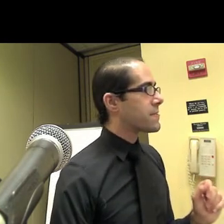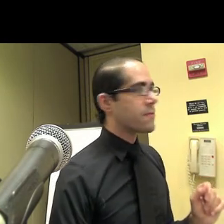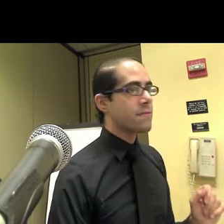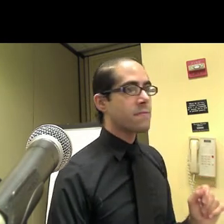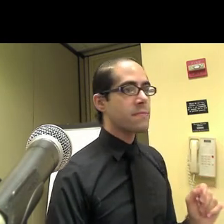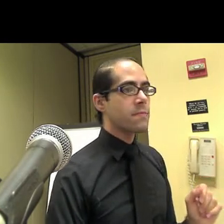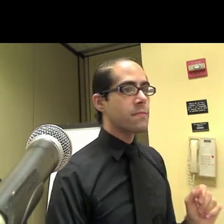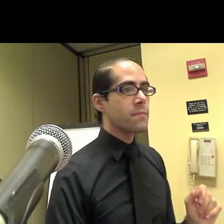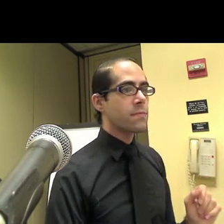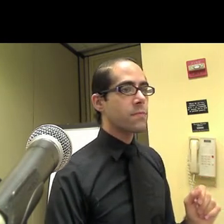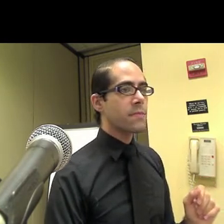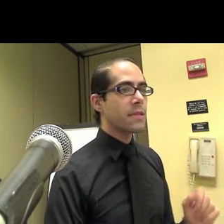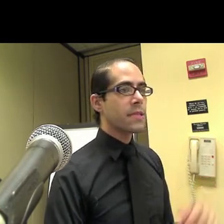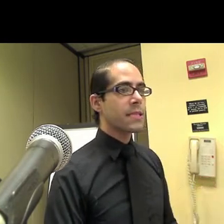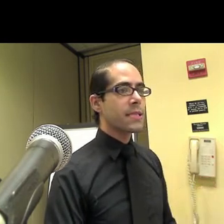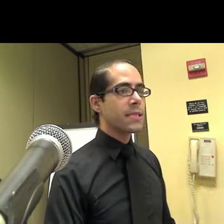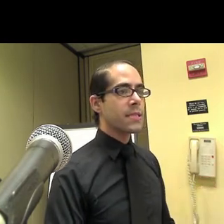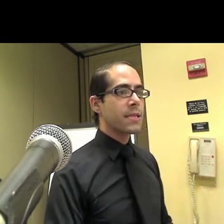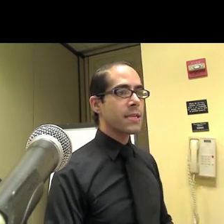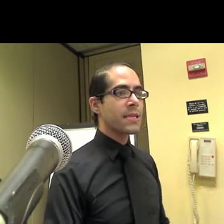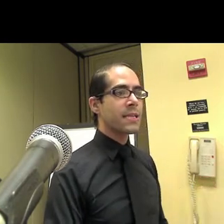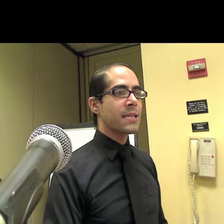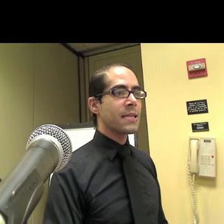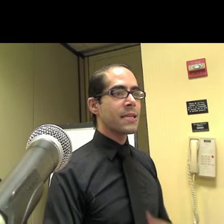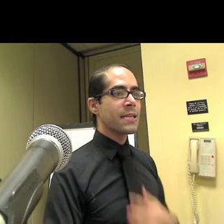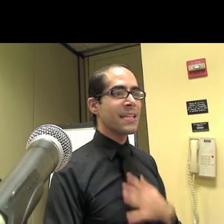Normally, at the most 2 more minutes, but it's